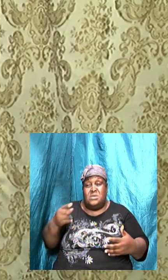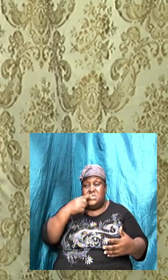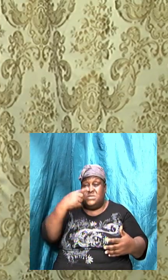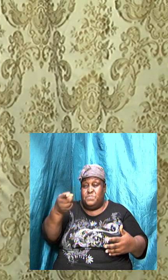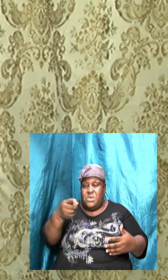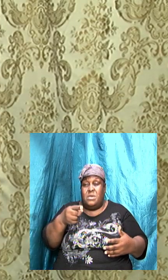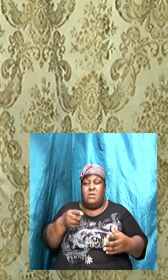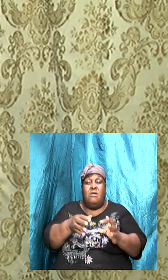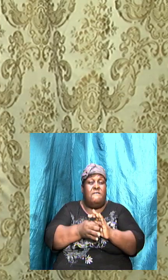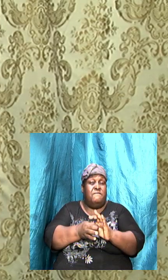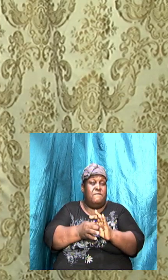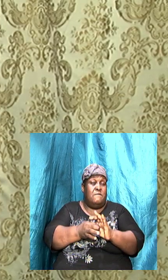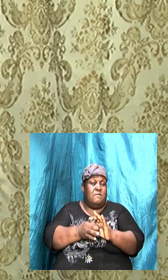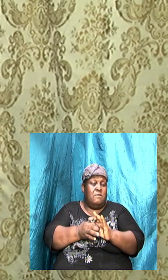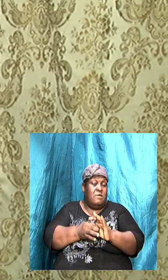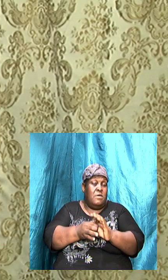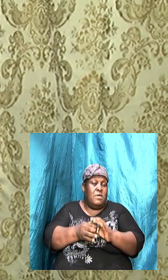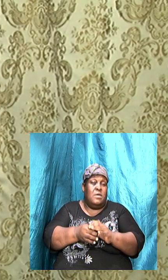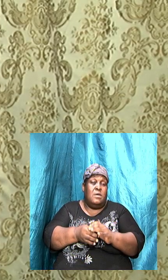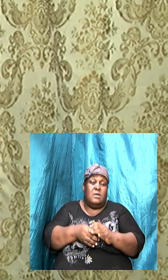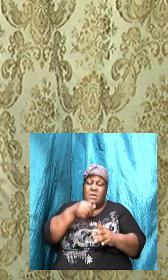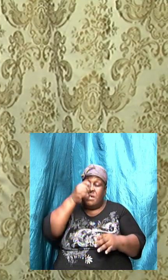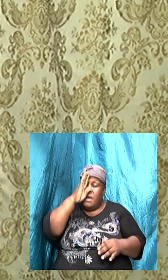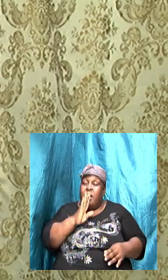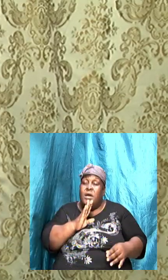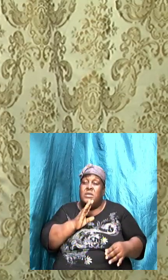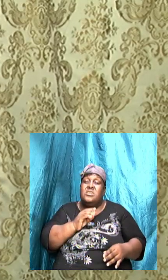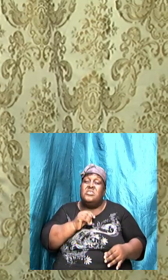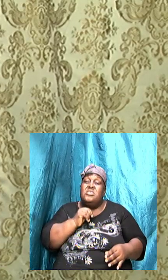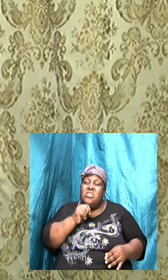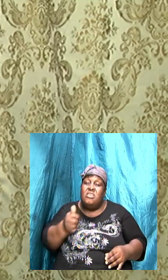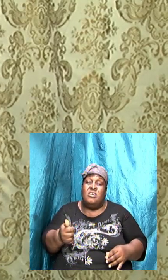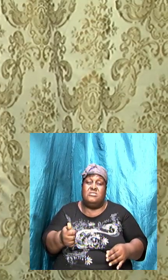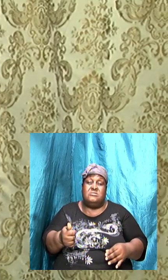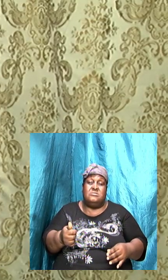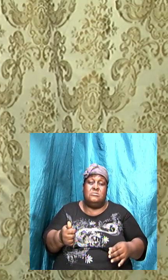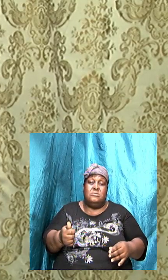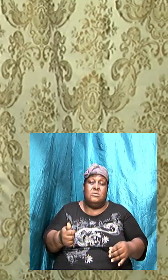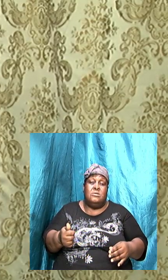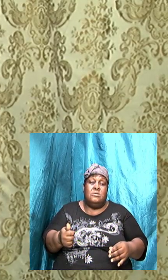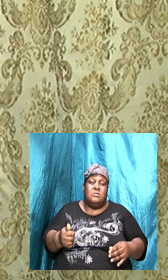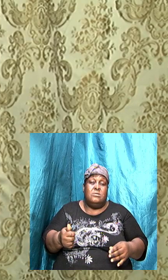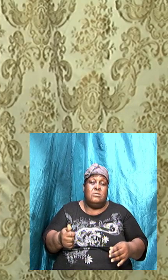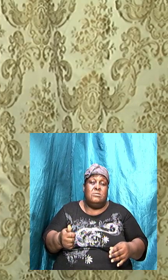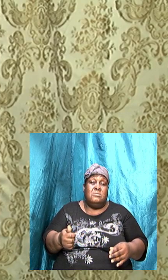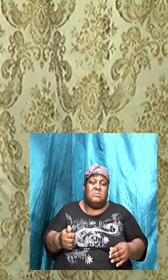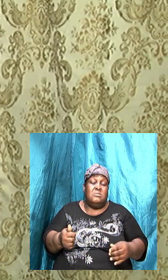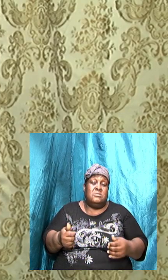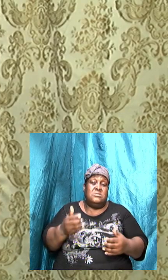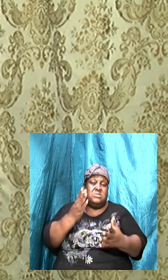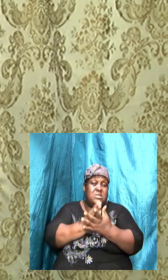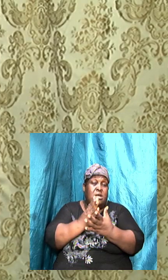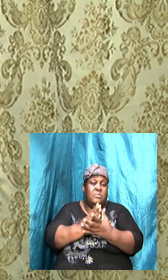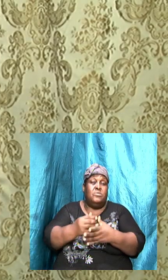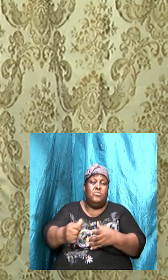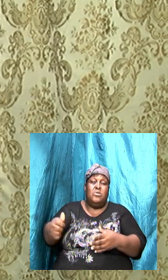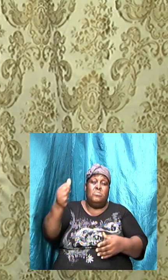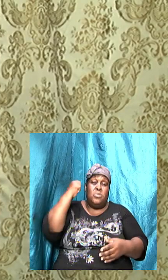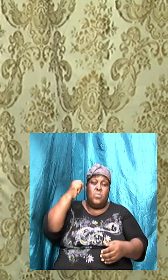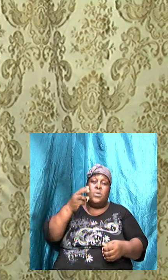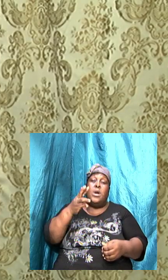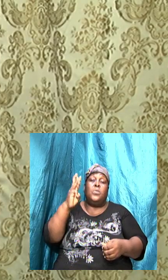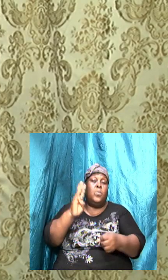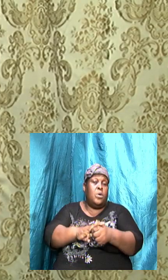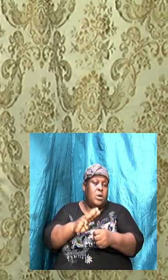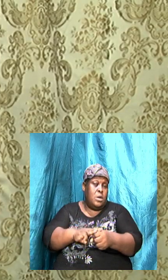the good that we might have done, he does not hesitate to rebuke, to warn,